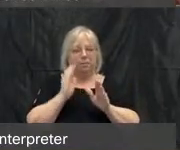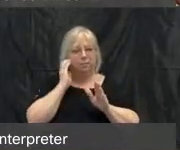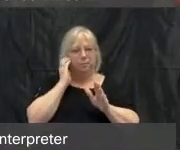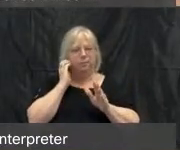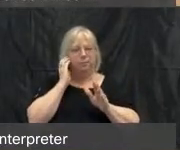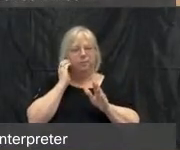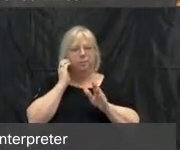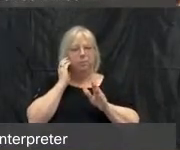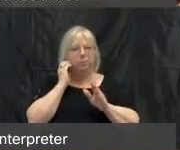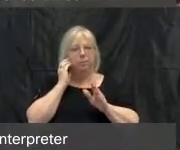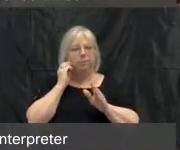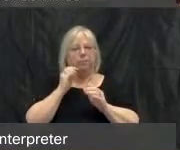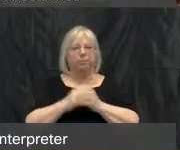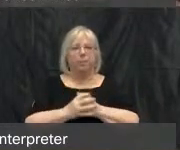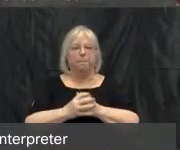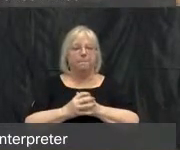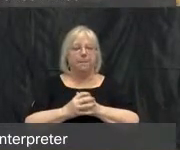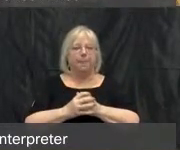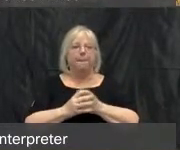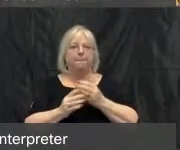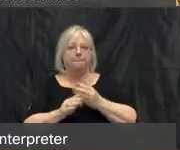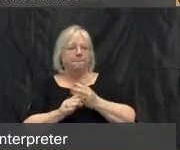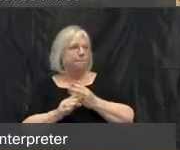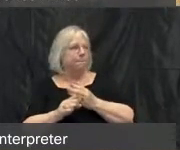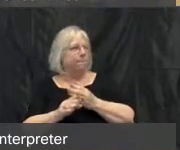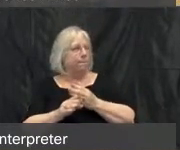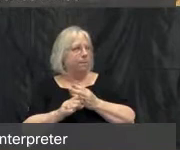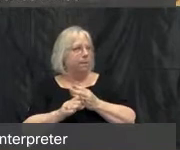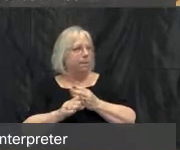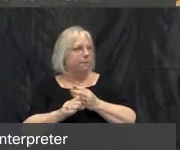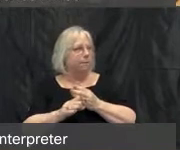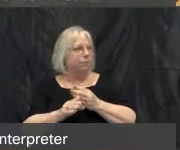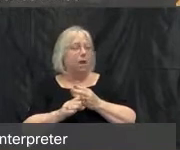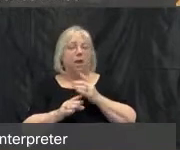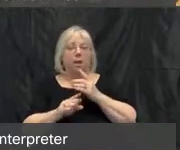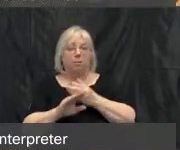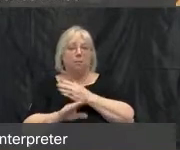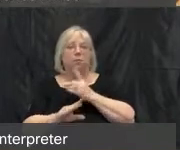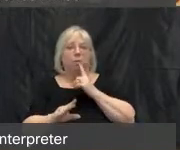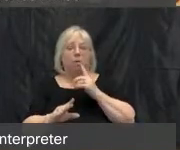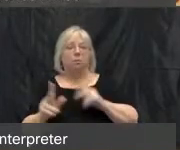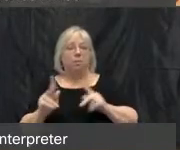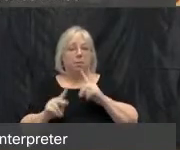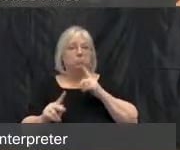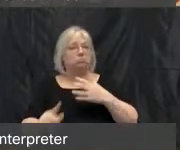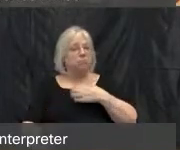And as described before it was deferred to this meeting, there has been opposition